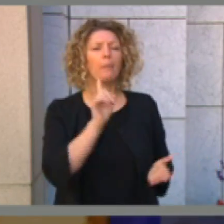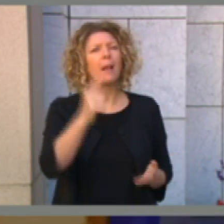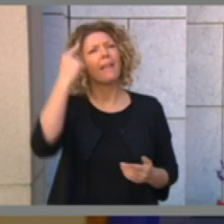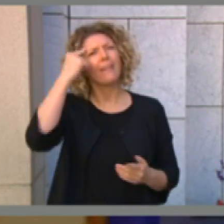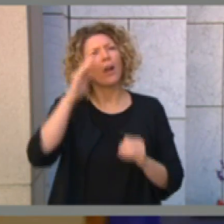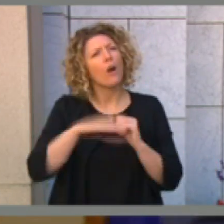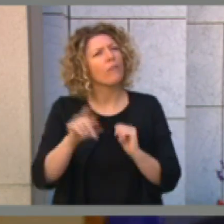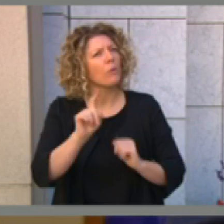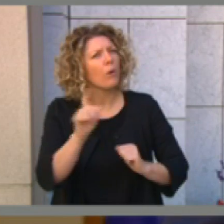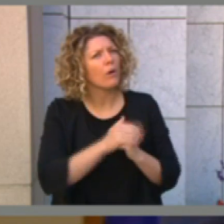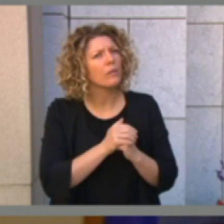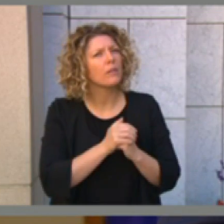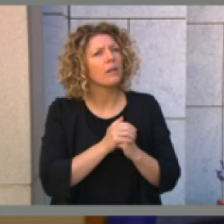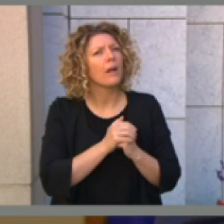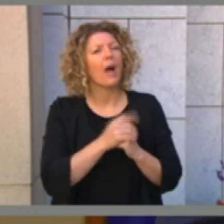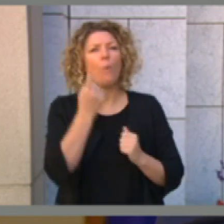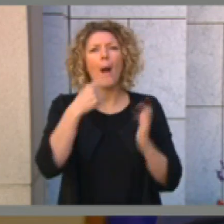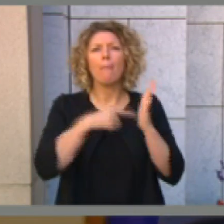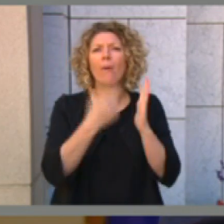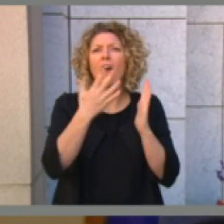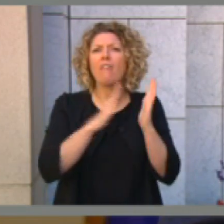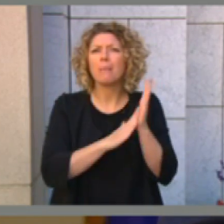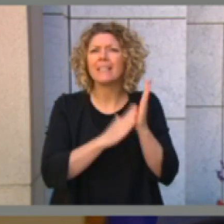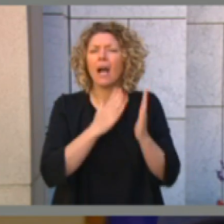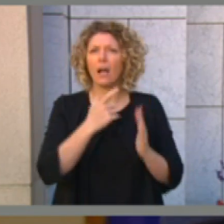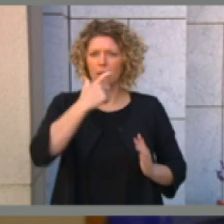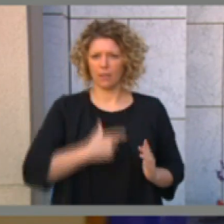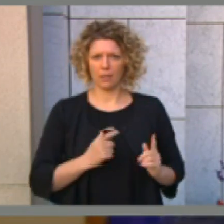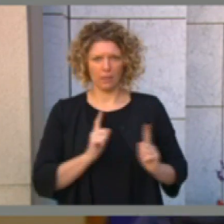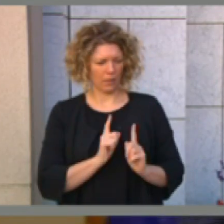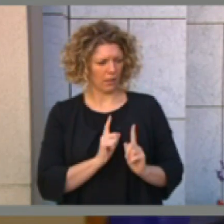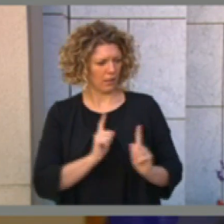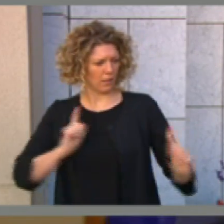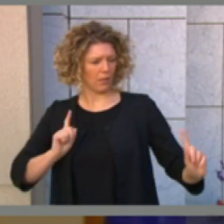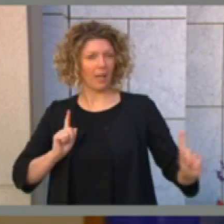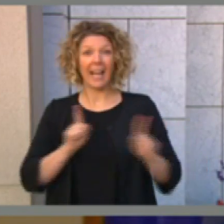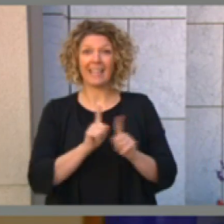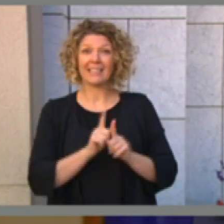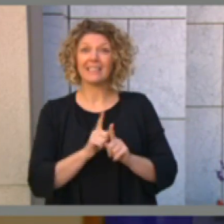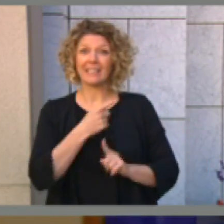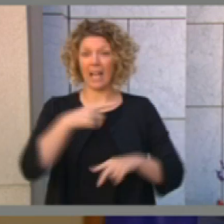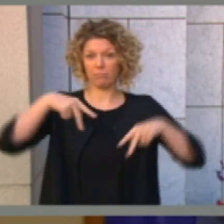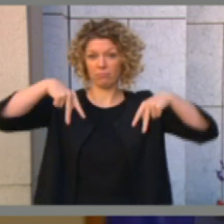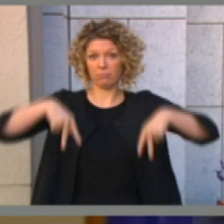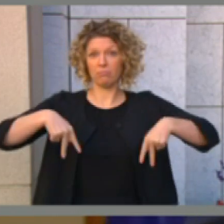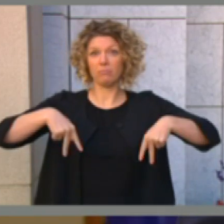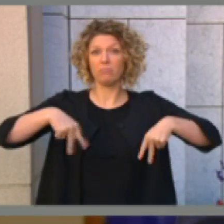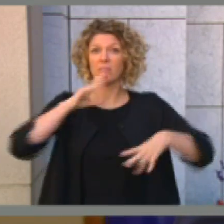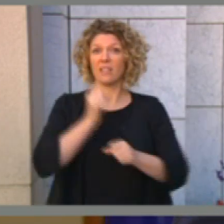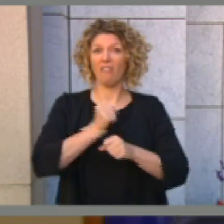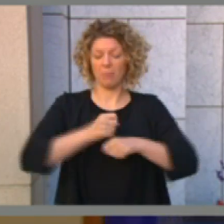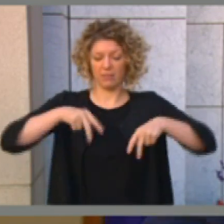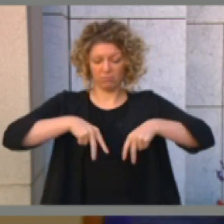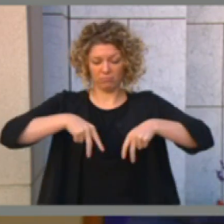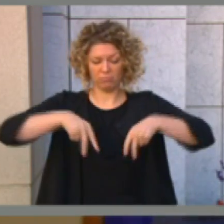the principle of social distancing. Whatever gathering you're in, as you can see, Dr. Murphy and I are practicing social distancing right now.